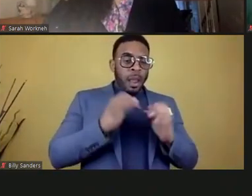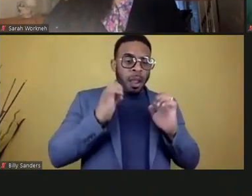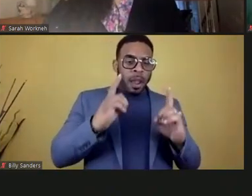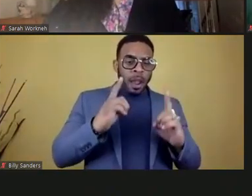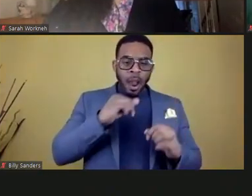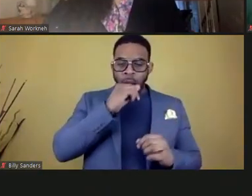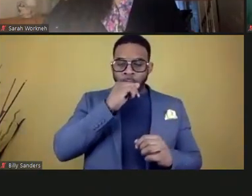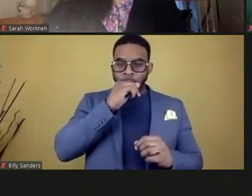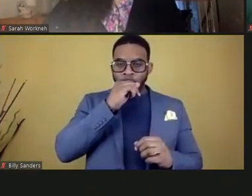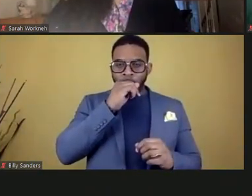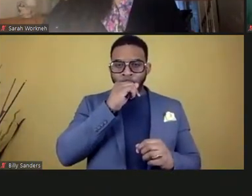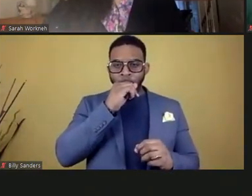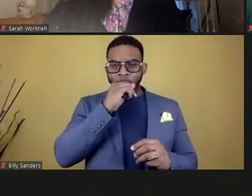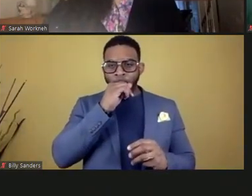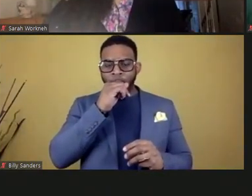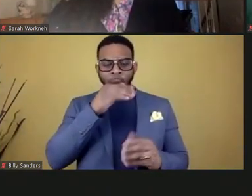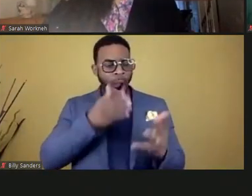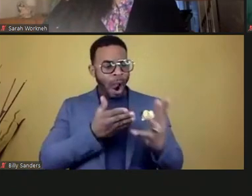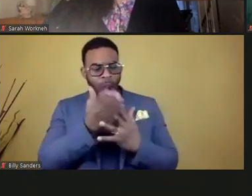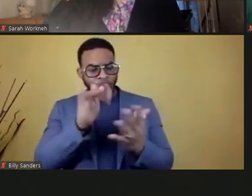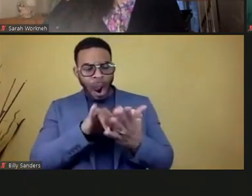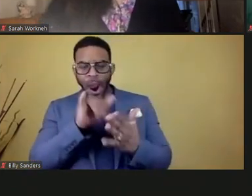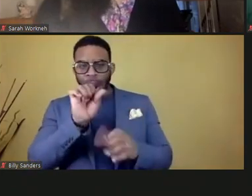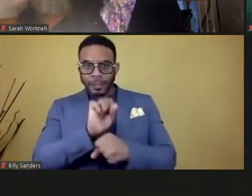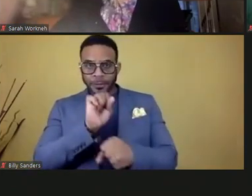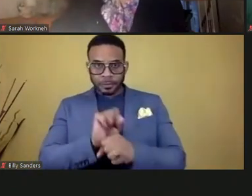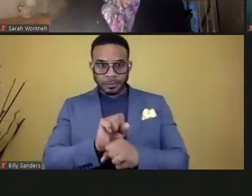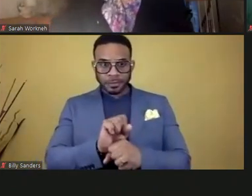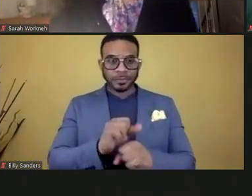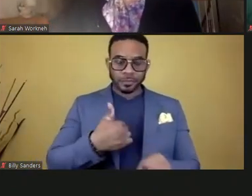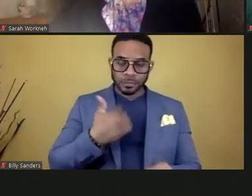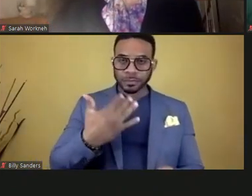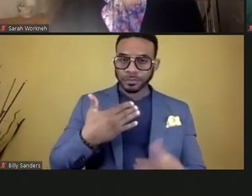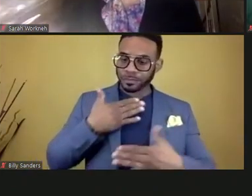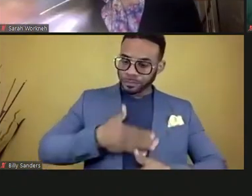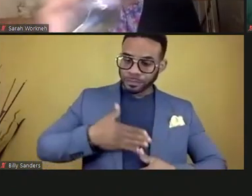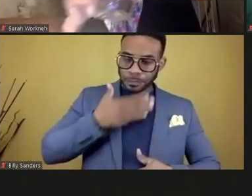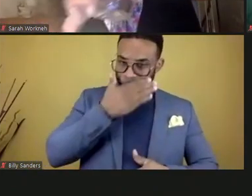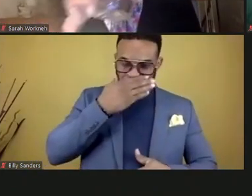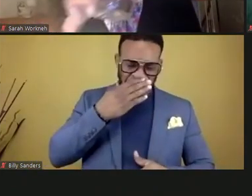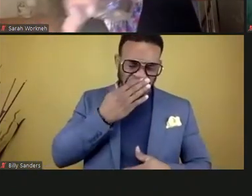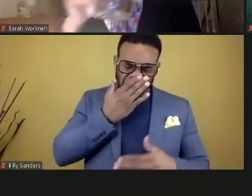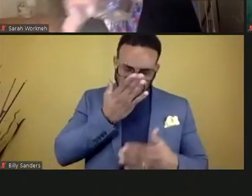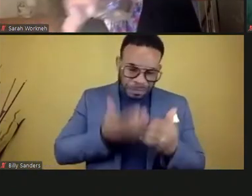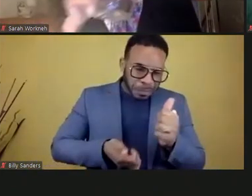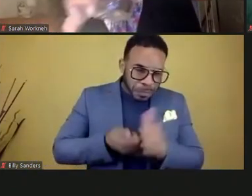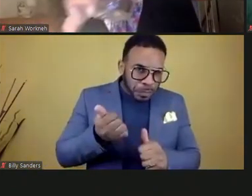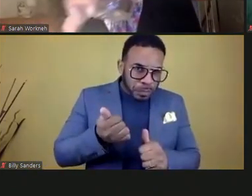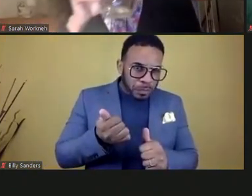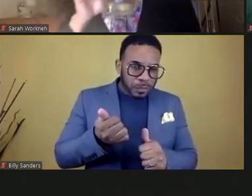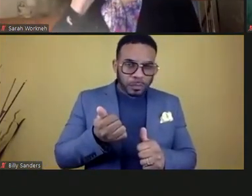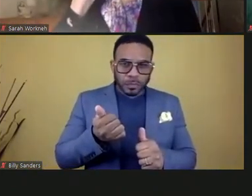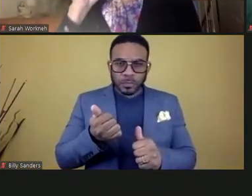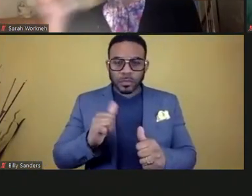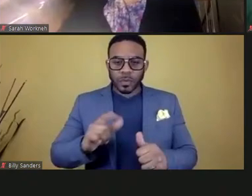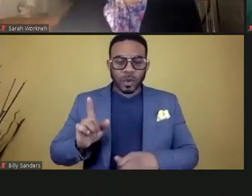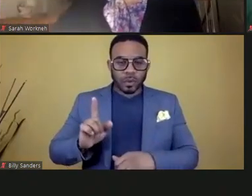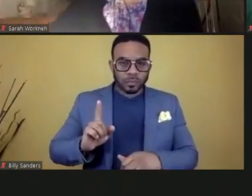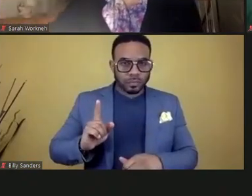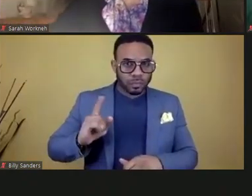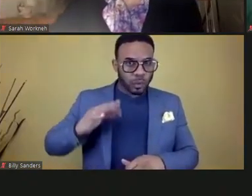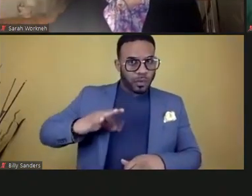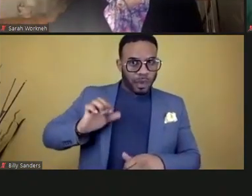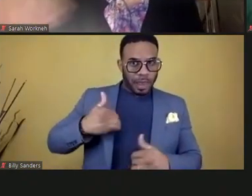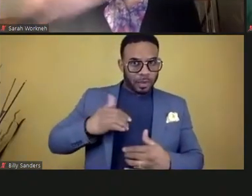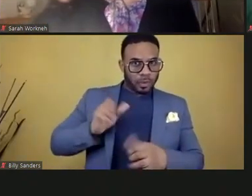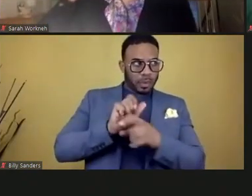educator. And through that work, I appreciated most the privilege I had to work